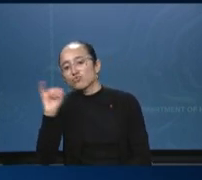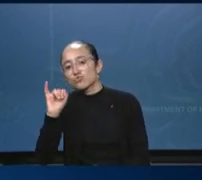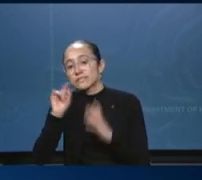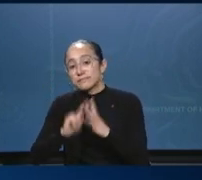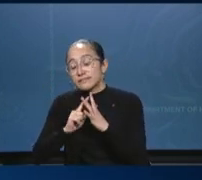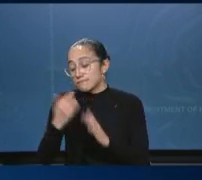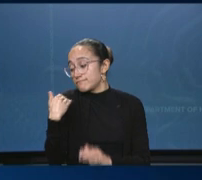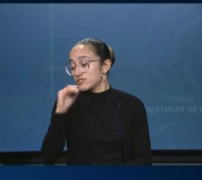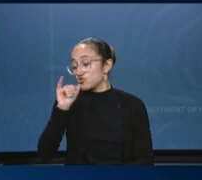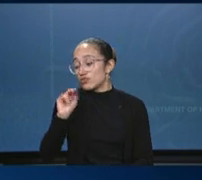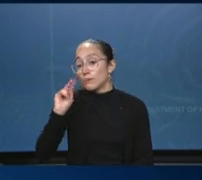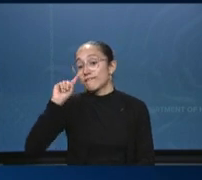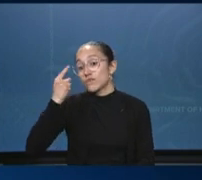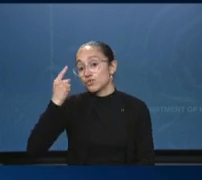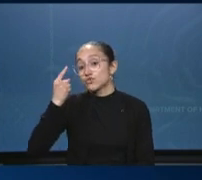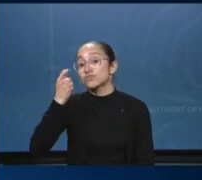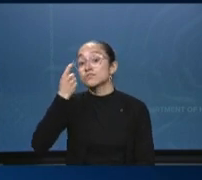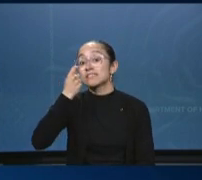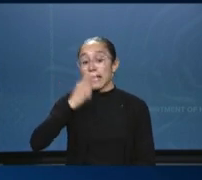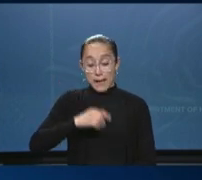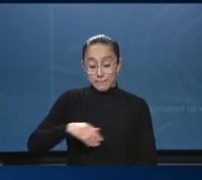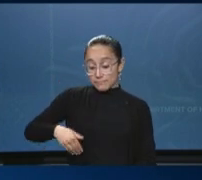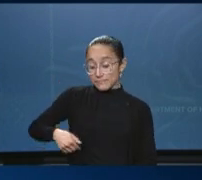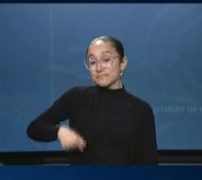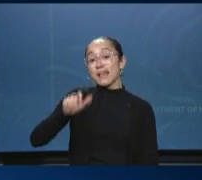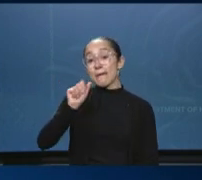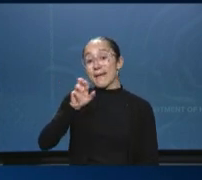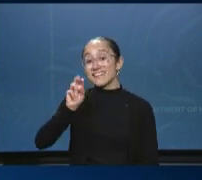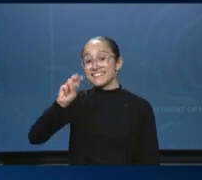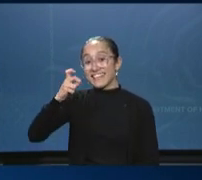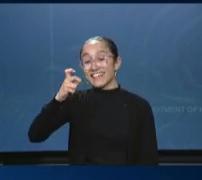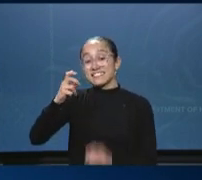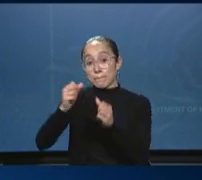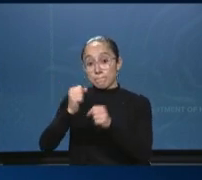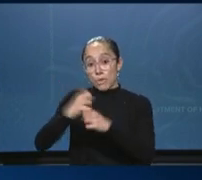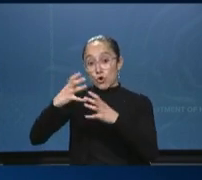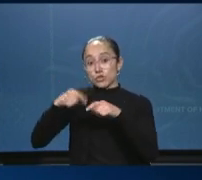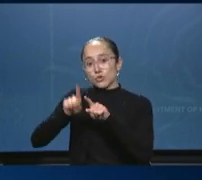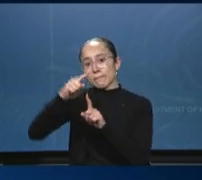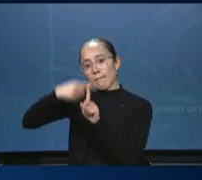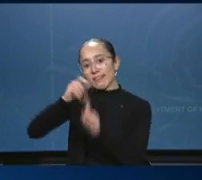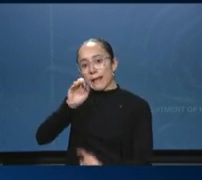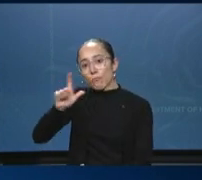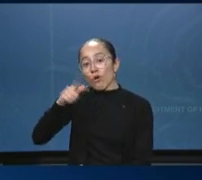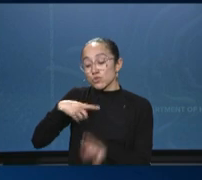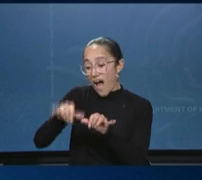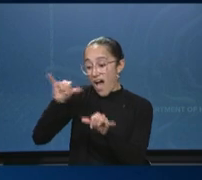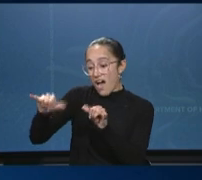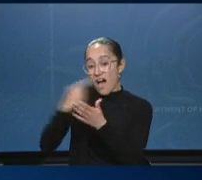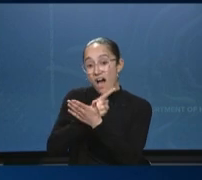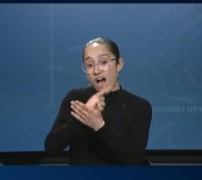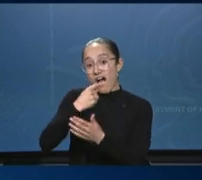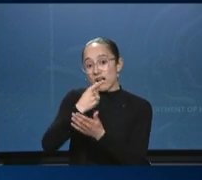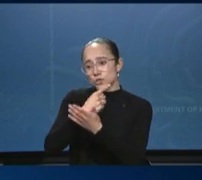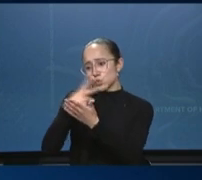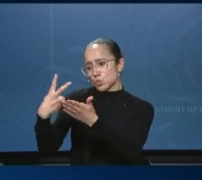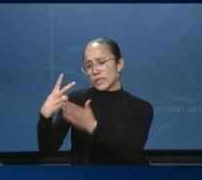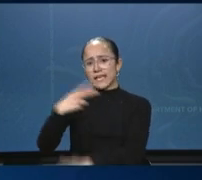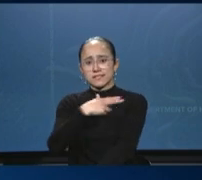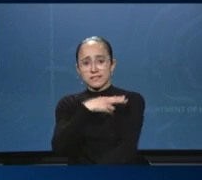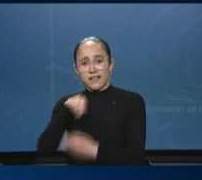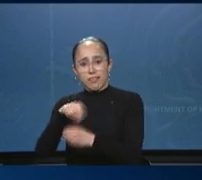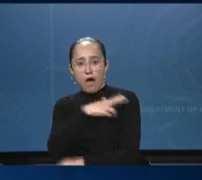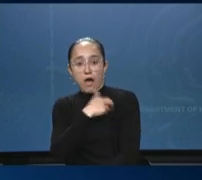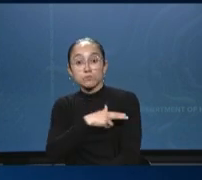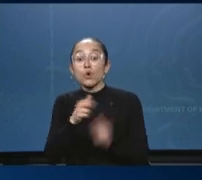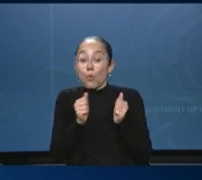on January 1st. My appendix burst in April. I ended up being in the hospital for over 2 weeks. If I hadn't gotten health insurance on the